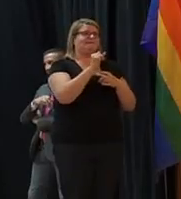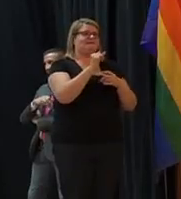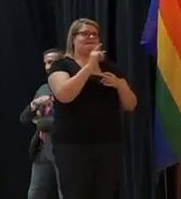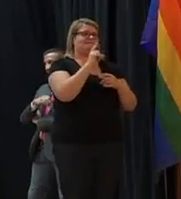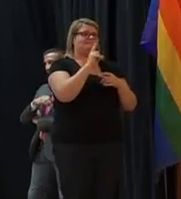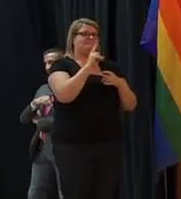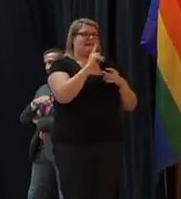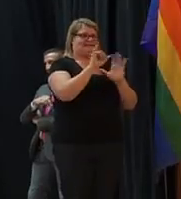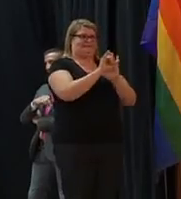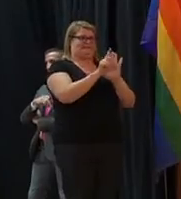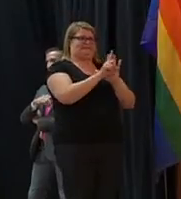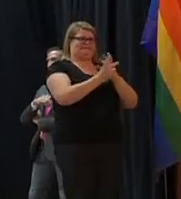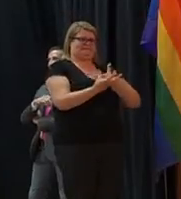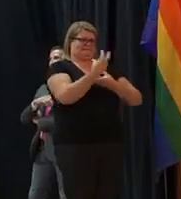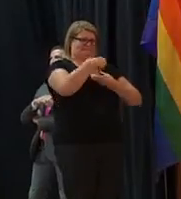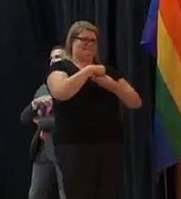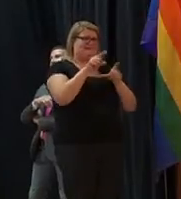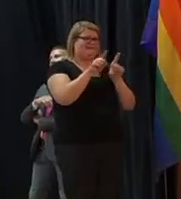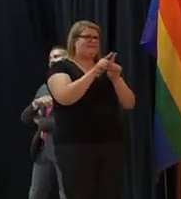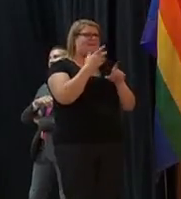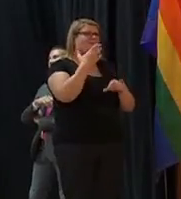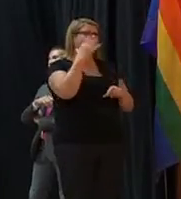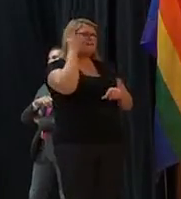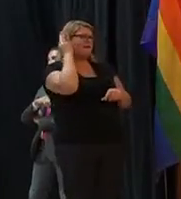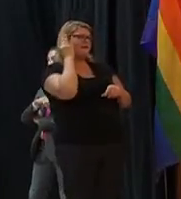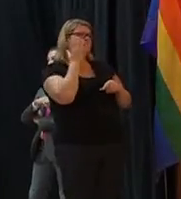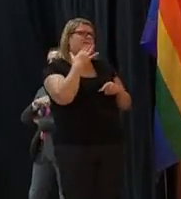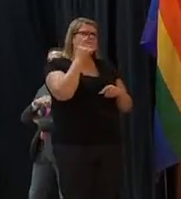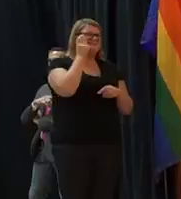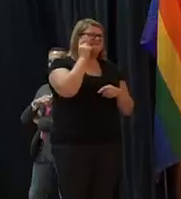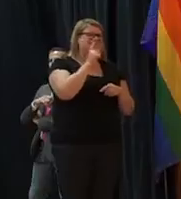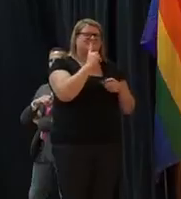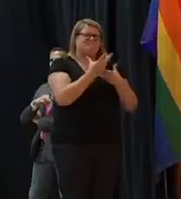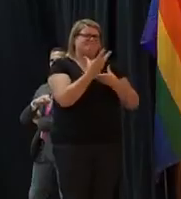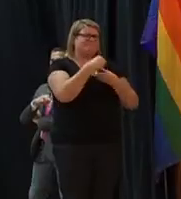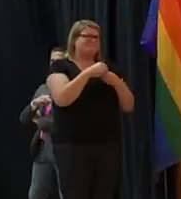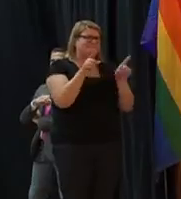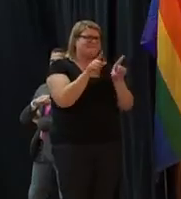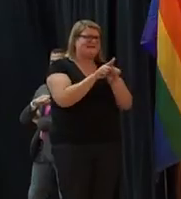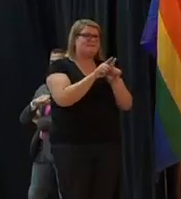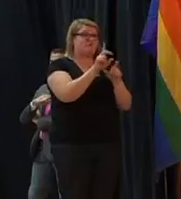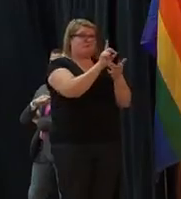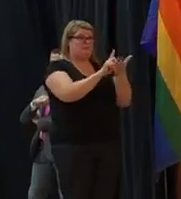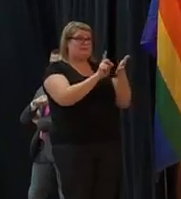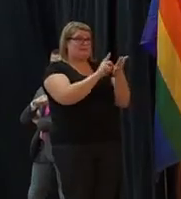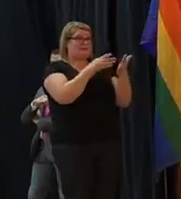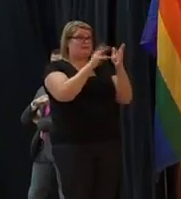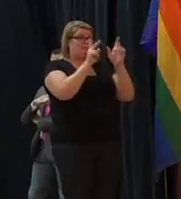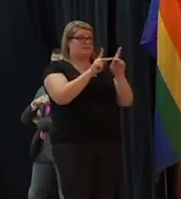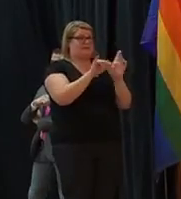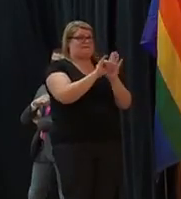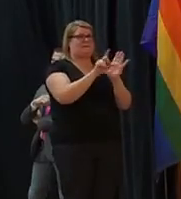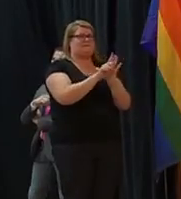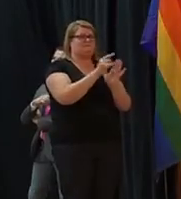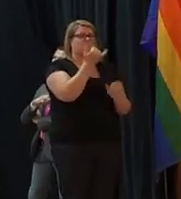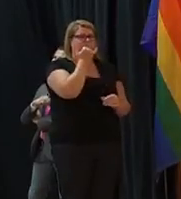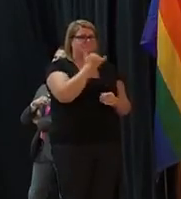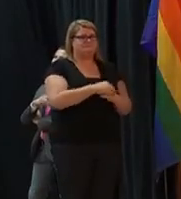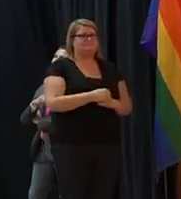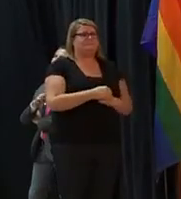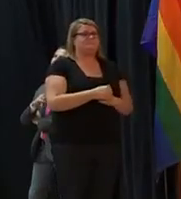skin color or hair color, and it is always wrong to discriminate against identities. No